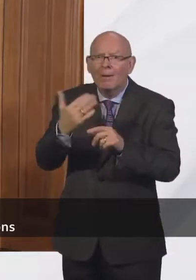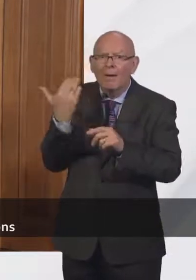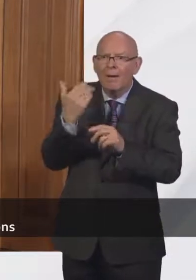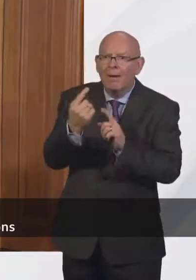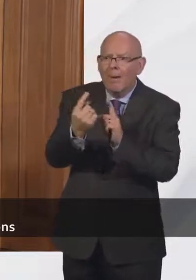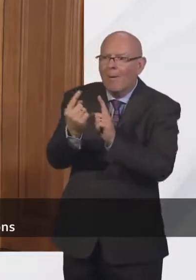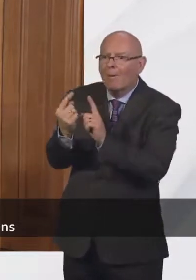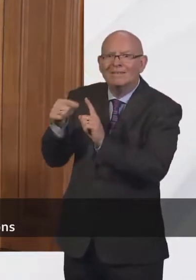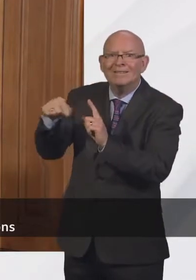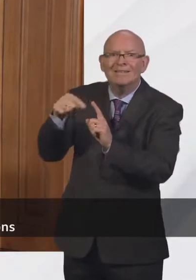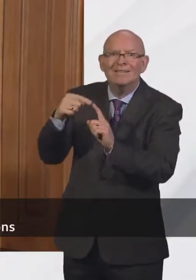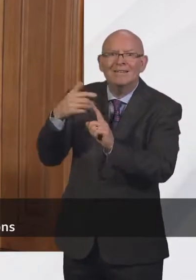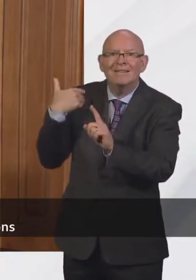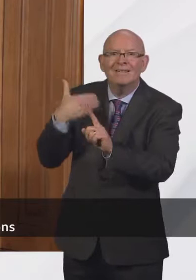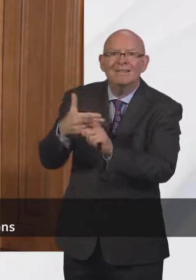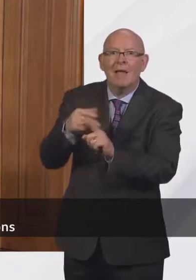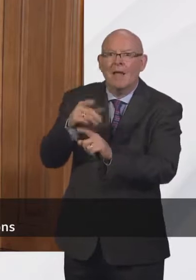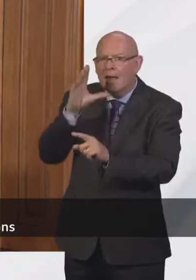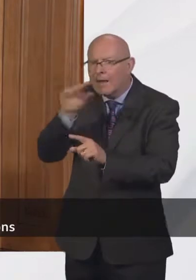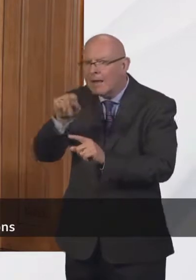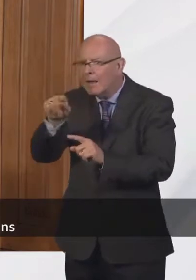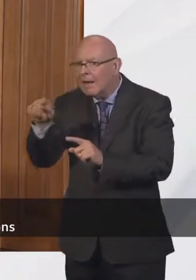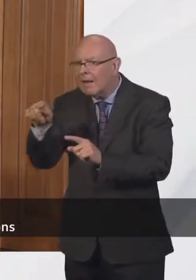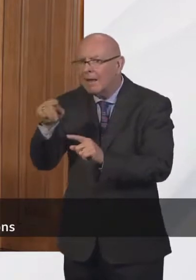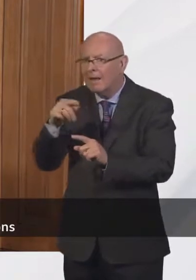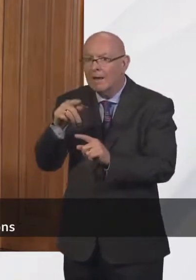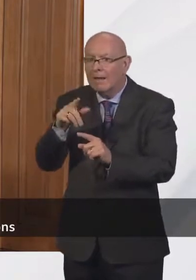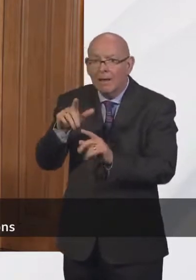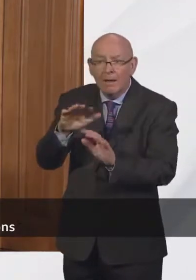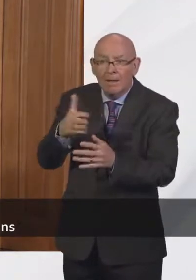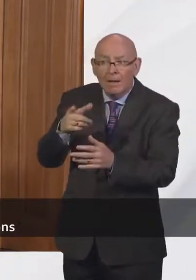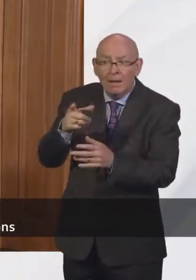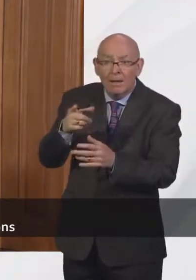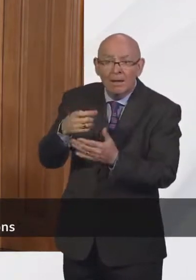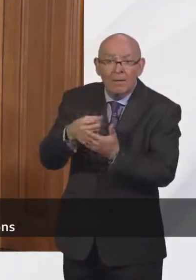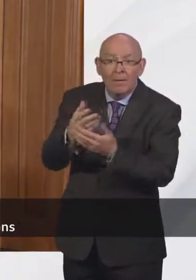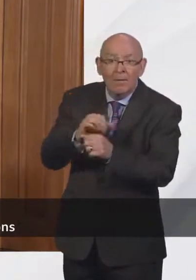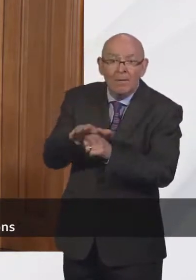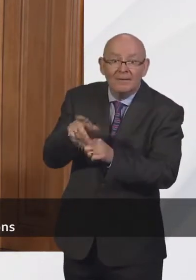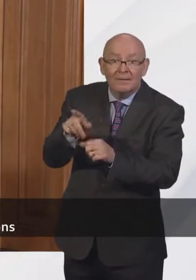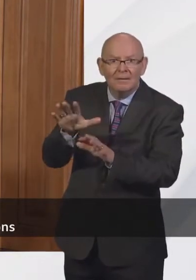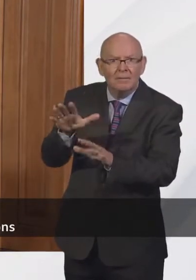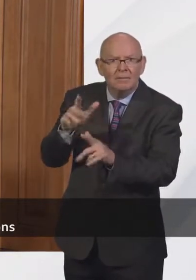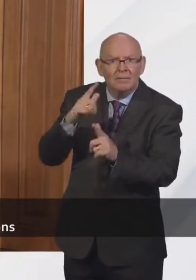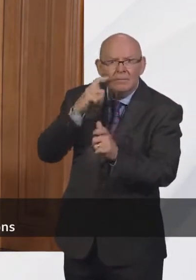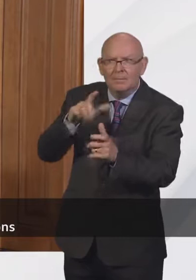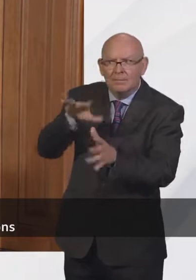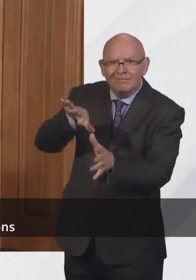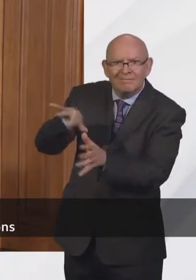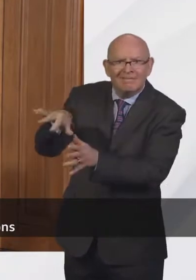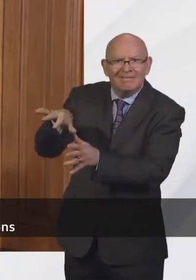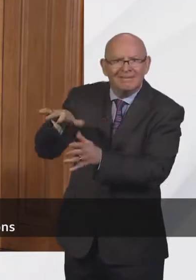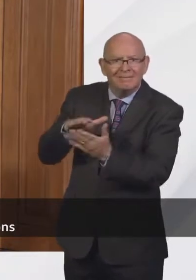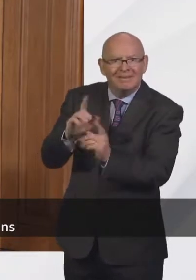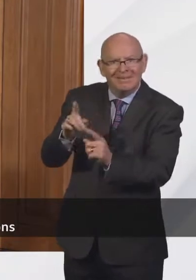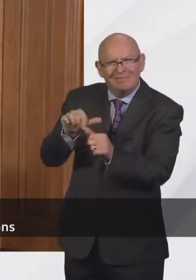is we all have to do the things which individually make it harder for the virus to be passed on. Washing hands, absolutely